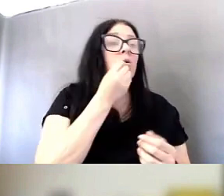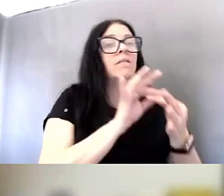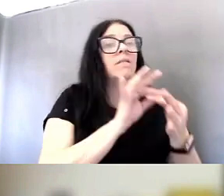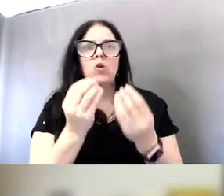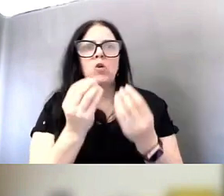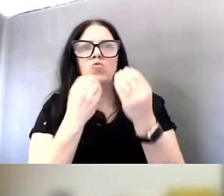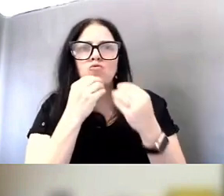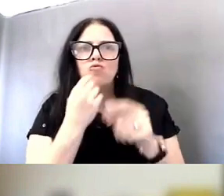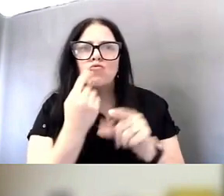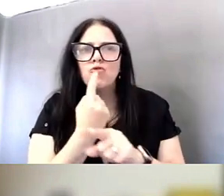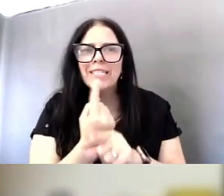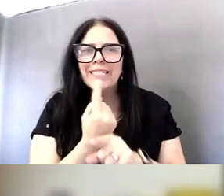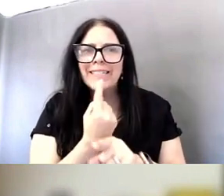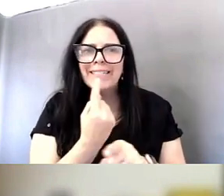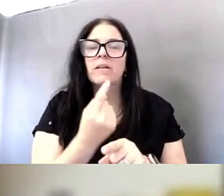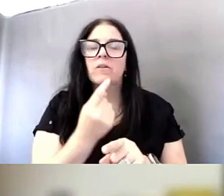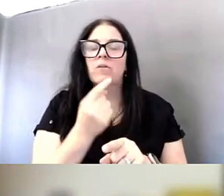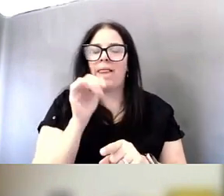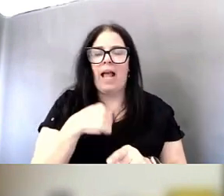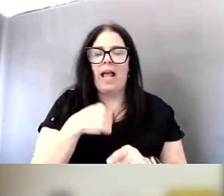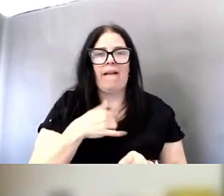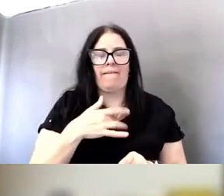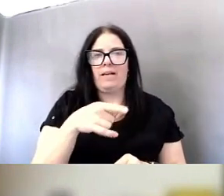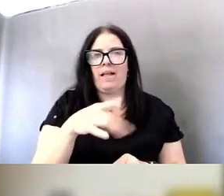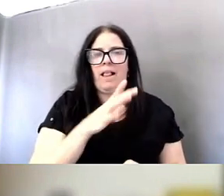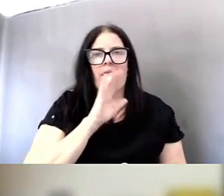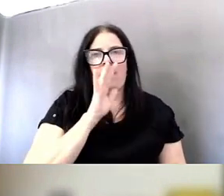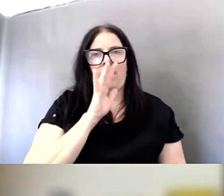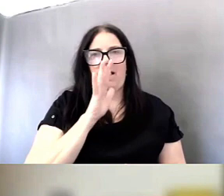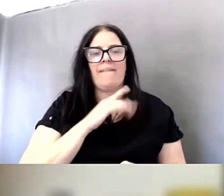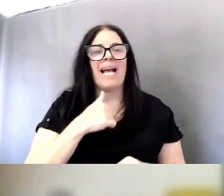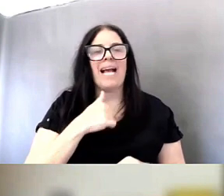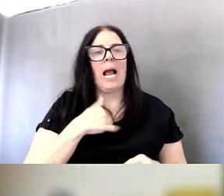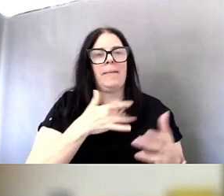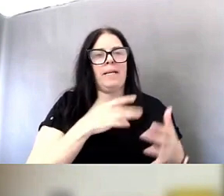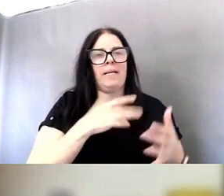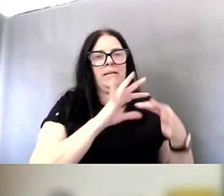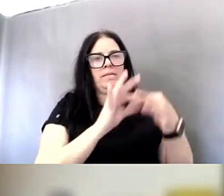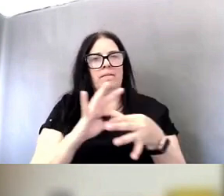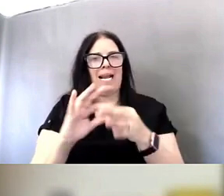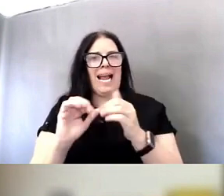well. So I just do a holistic thing on the